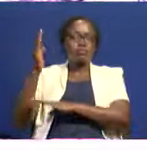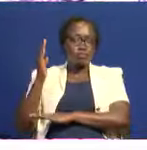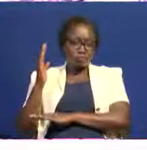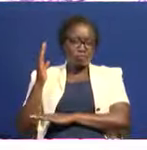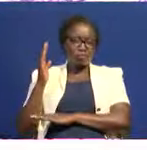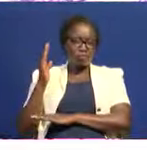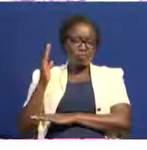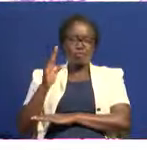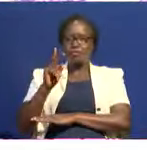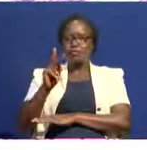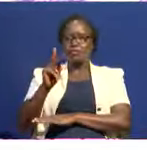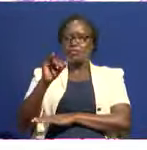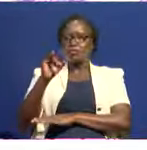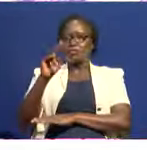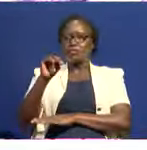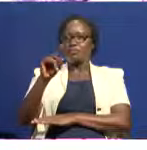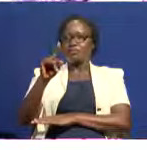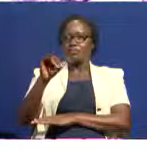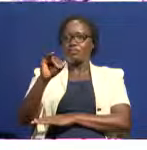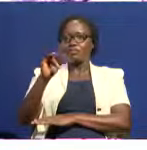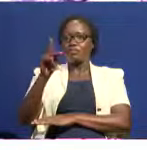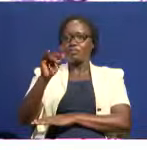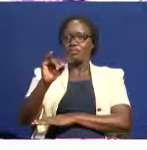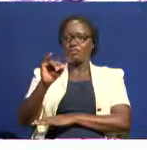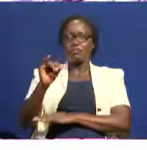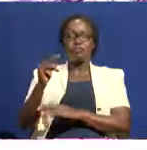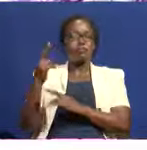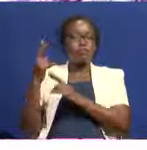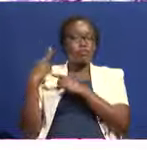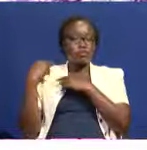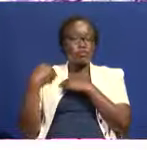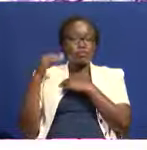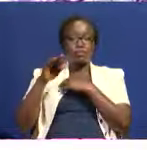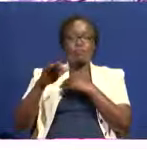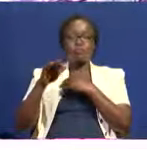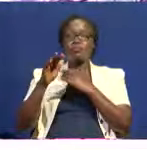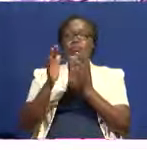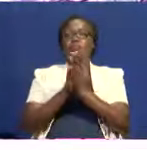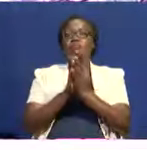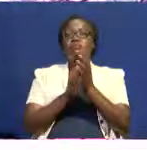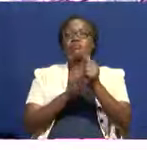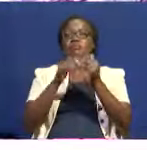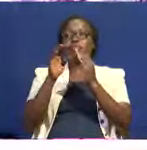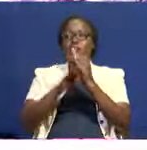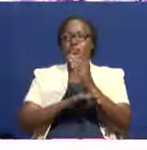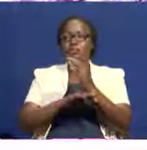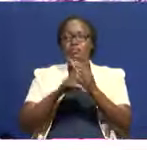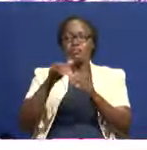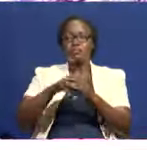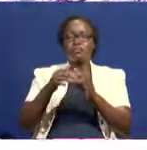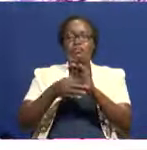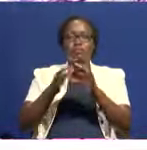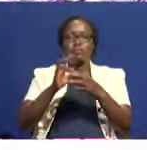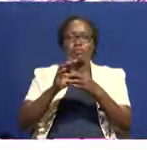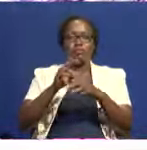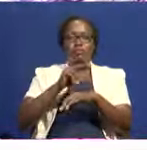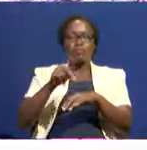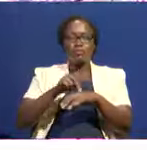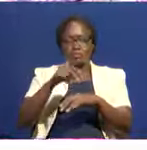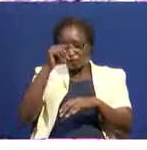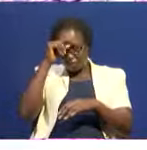Kithure Kindiki, whose responsibilities in the executive includes the coordination of national